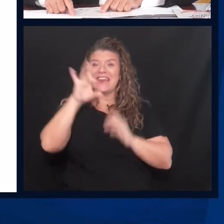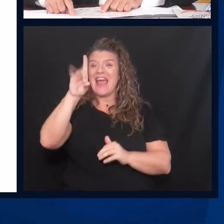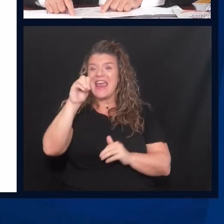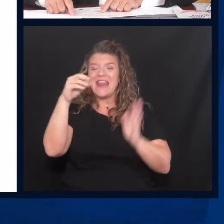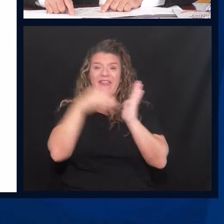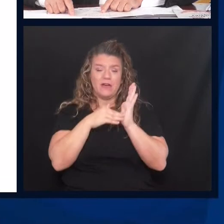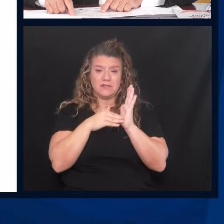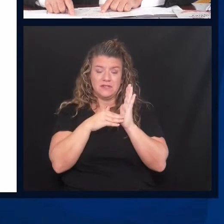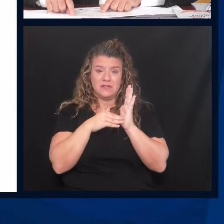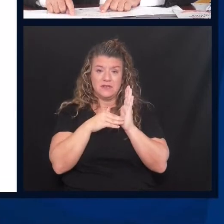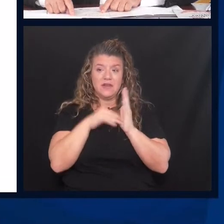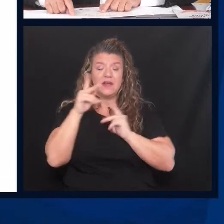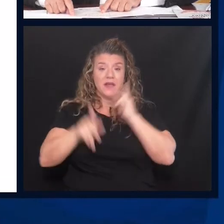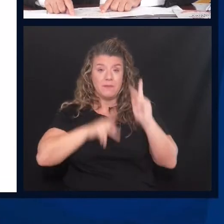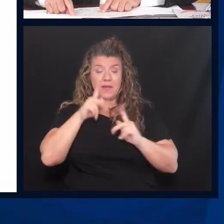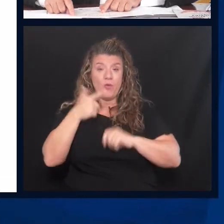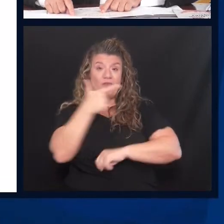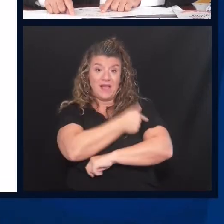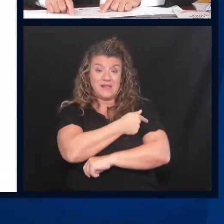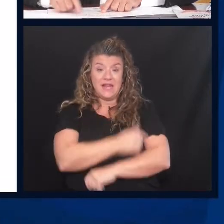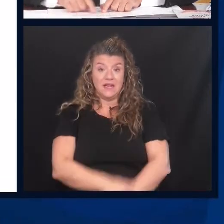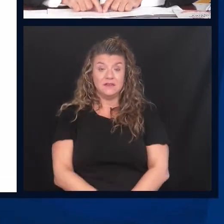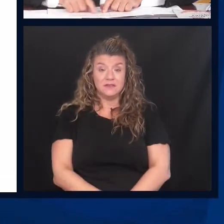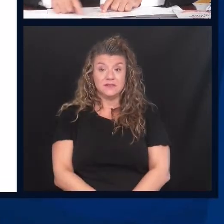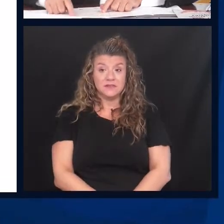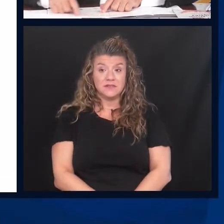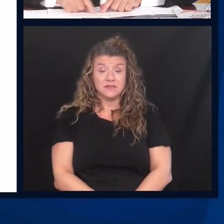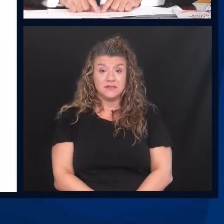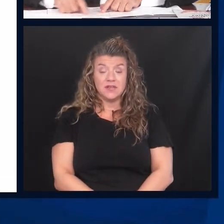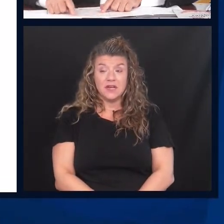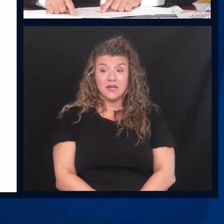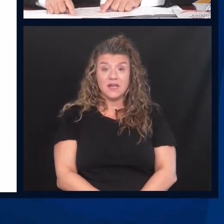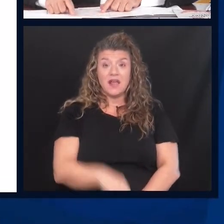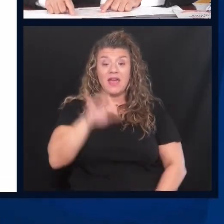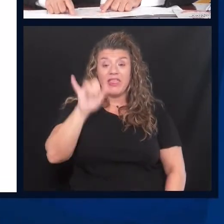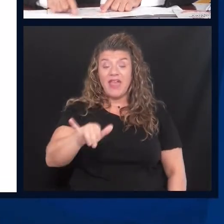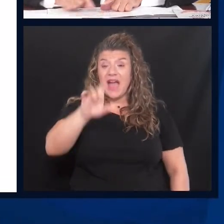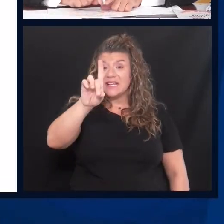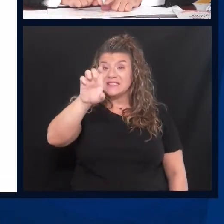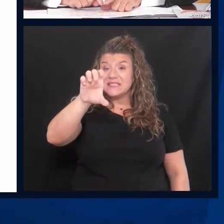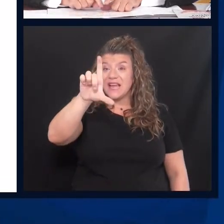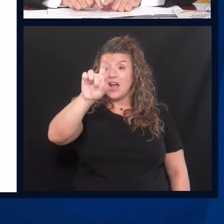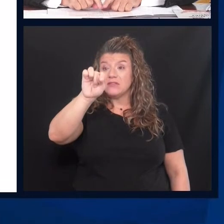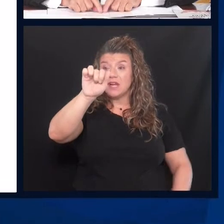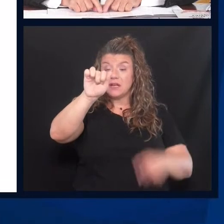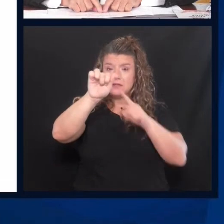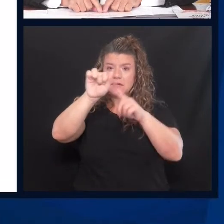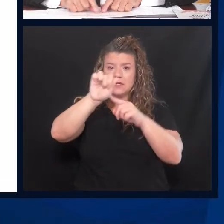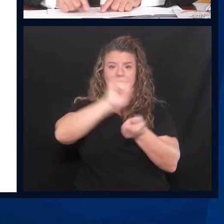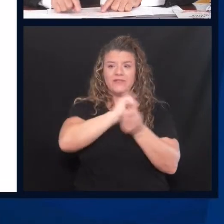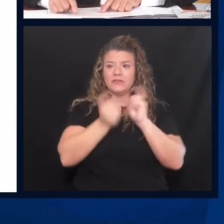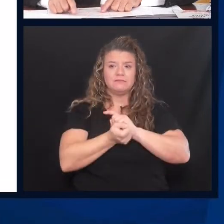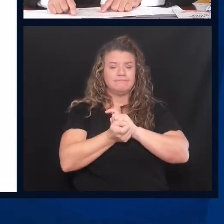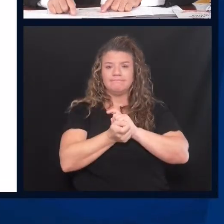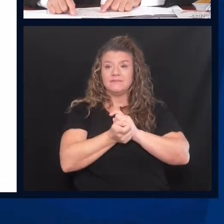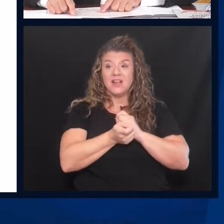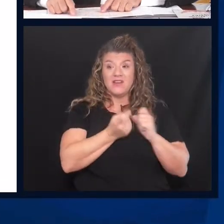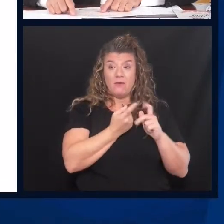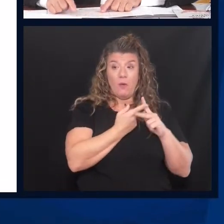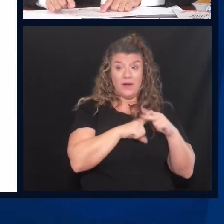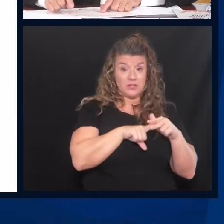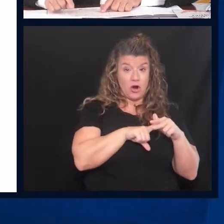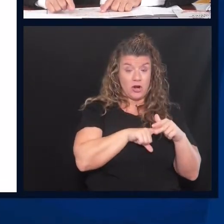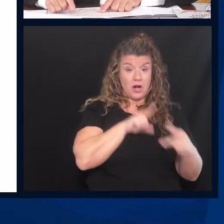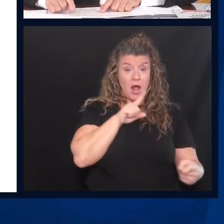1,080,000 folks that have been vaccinated. That delta difference, that difference from when we started to